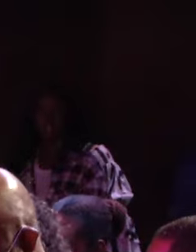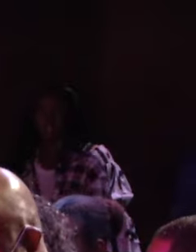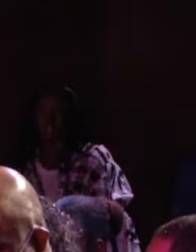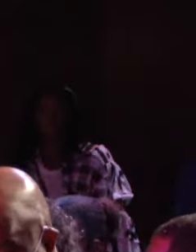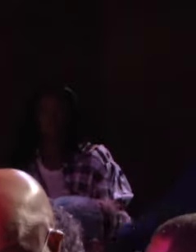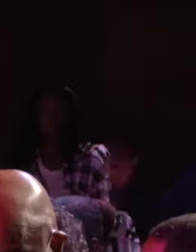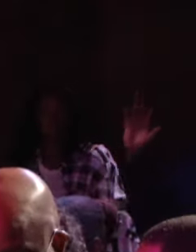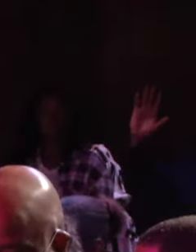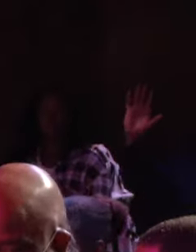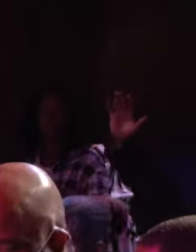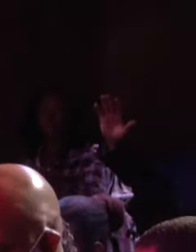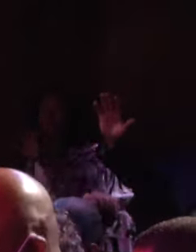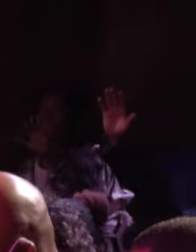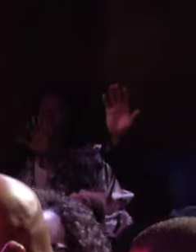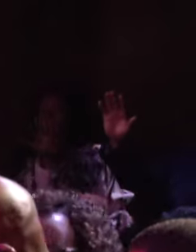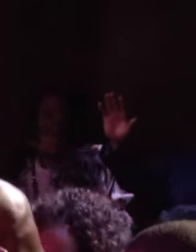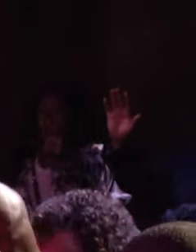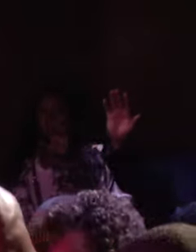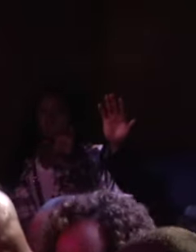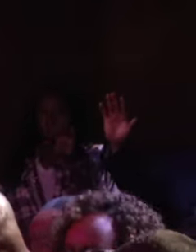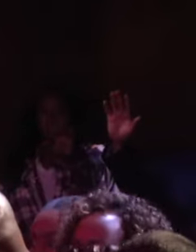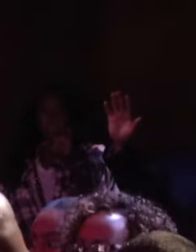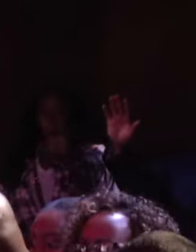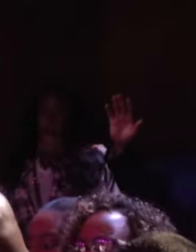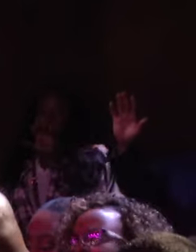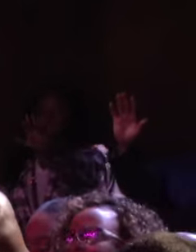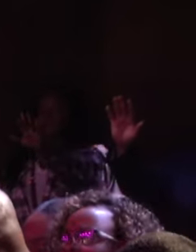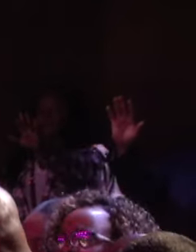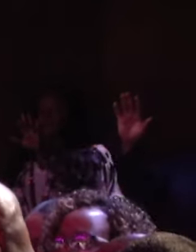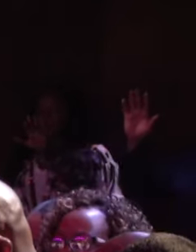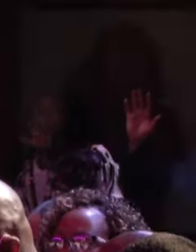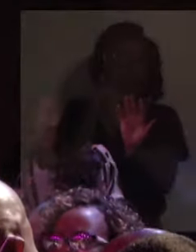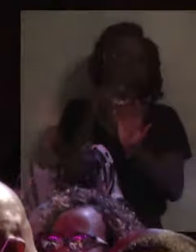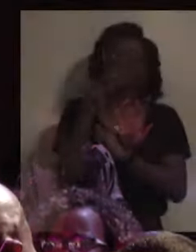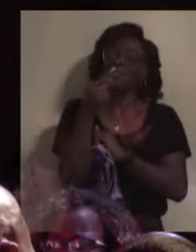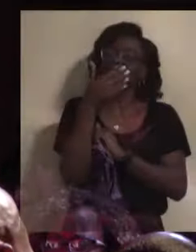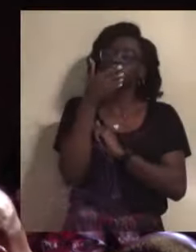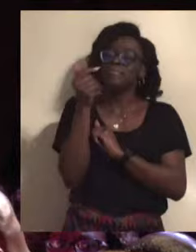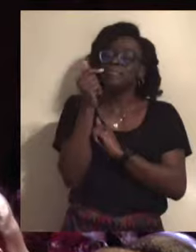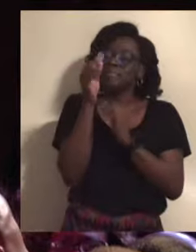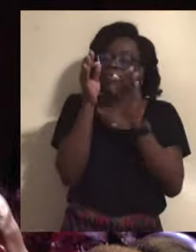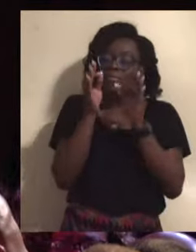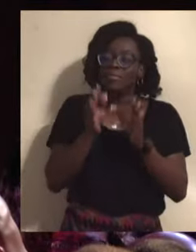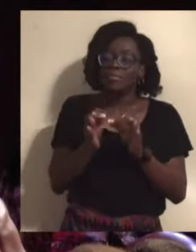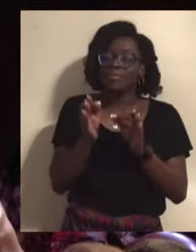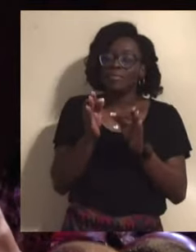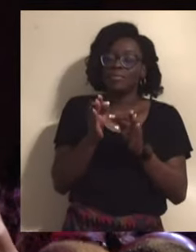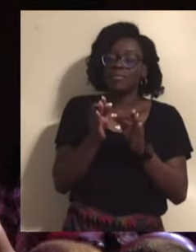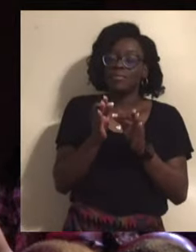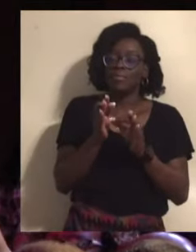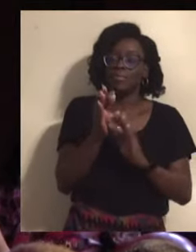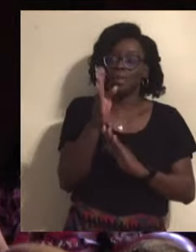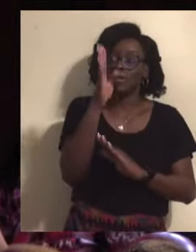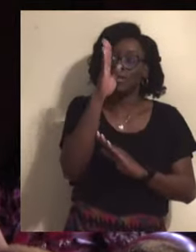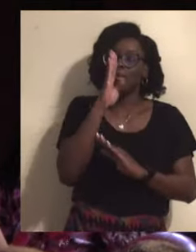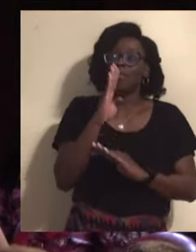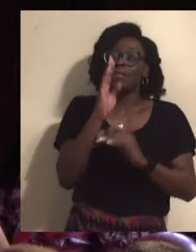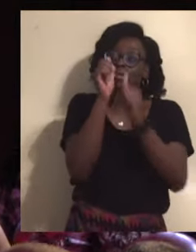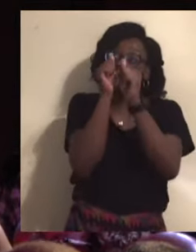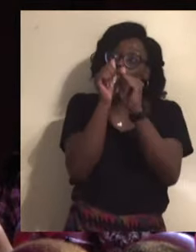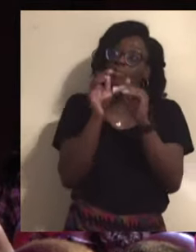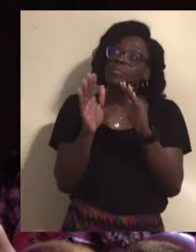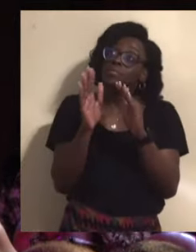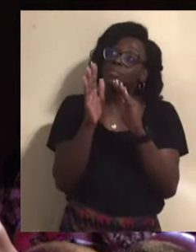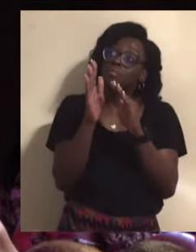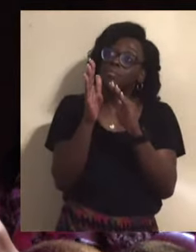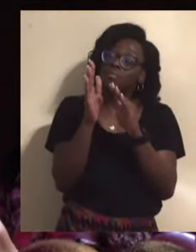would be one of the best decisions that they've ever made. That, Father, you would bless them, and they're coming in and they're going out, when they're at work,